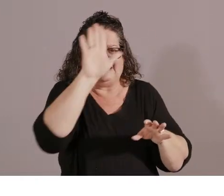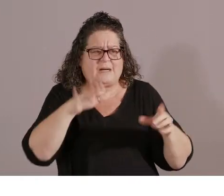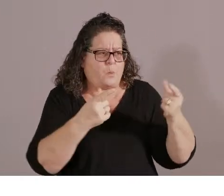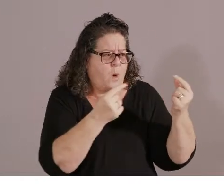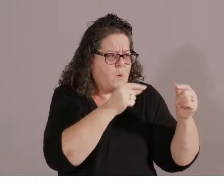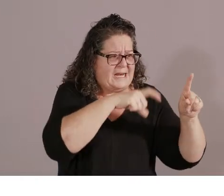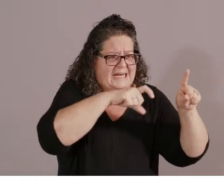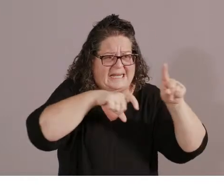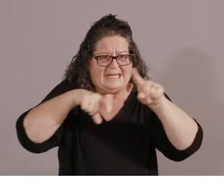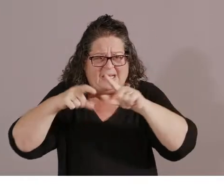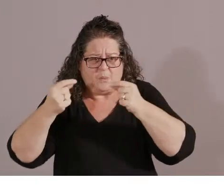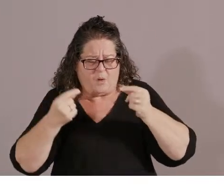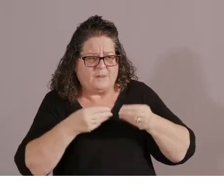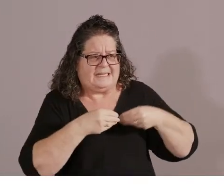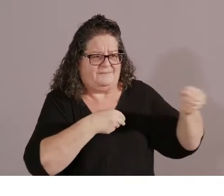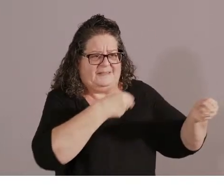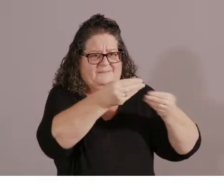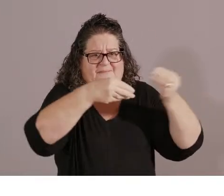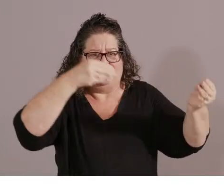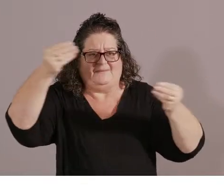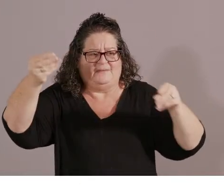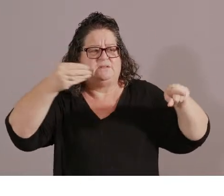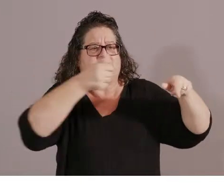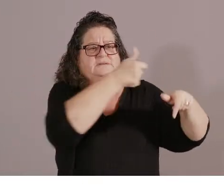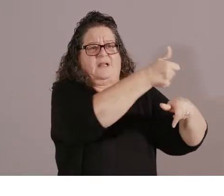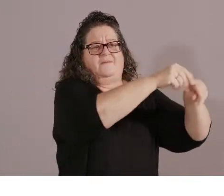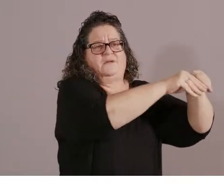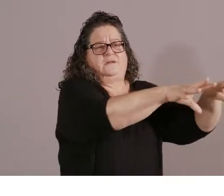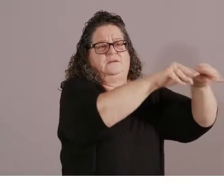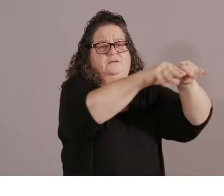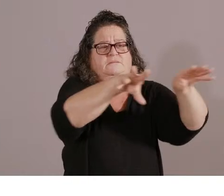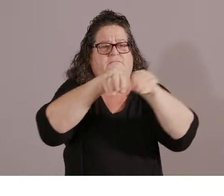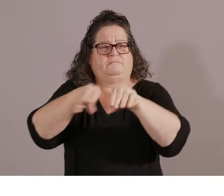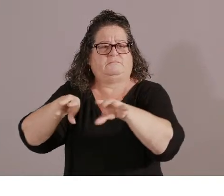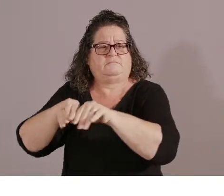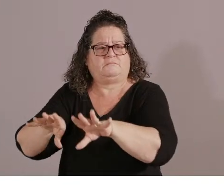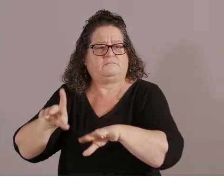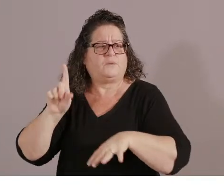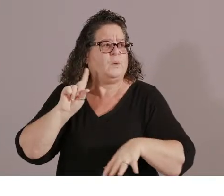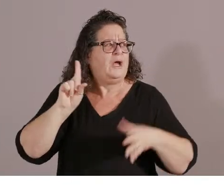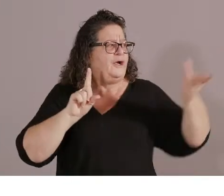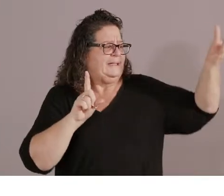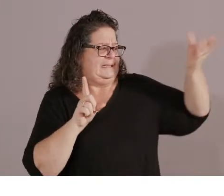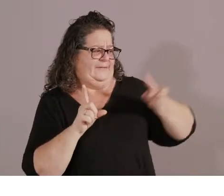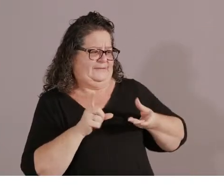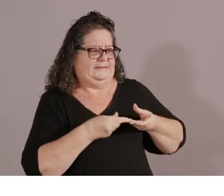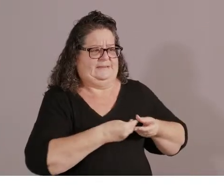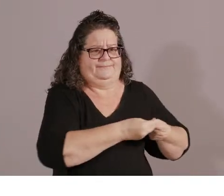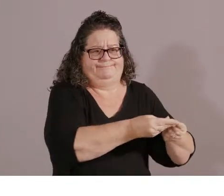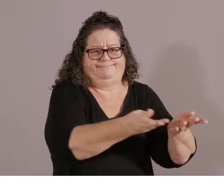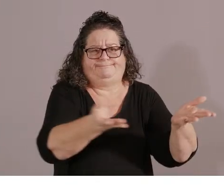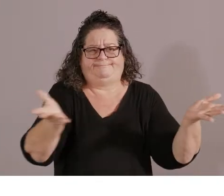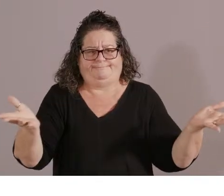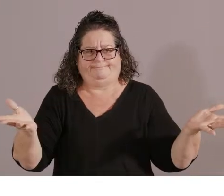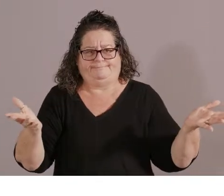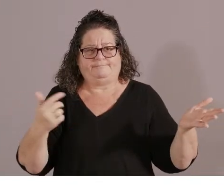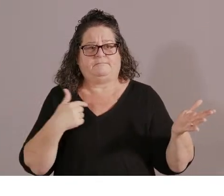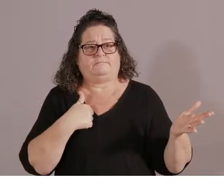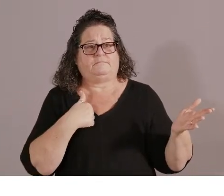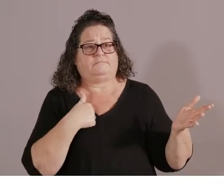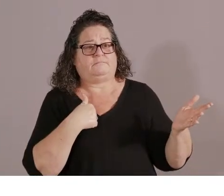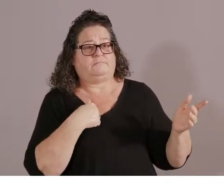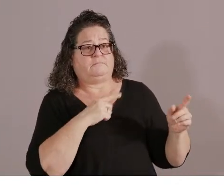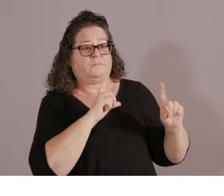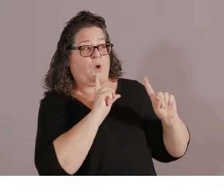They fill in what where they want those doses distributed. We place that order to CDC, and then